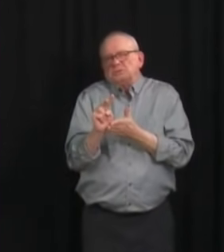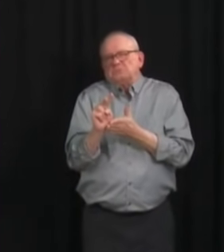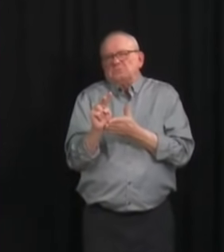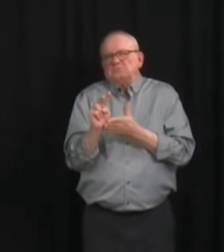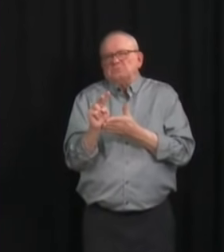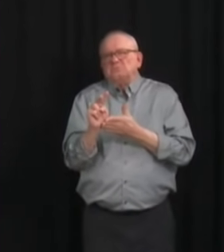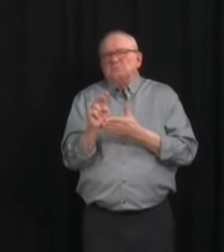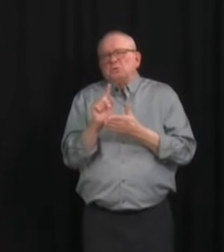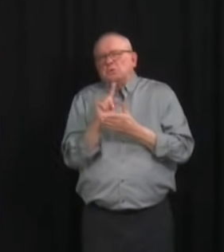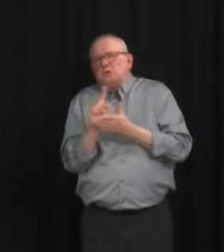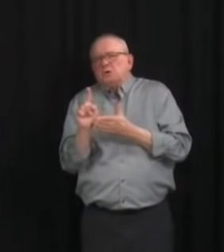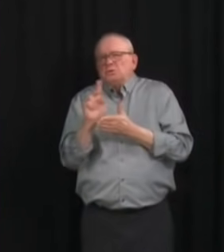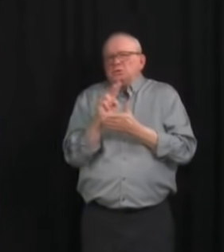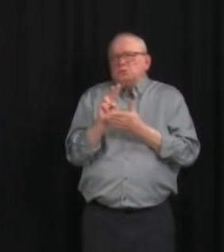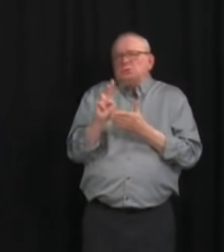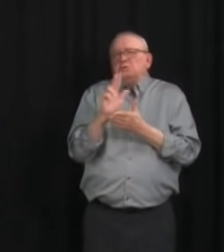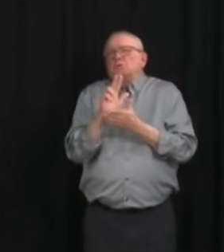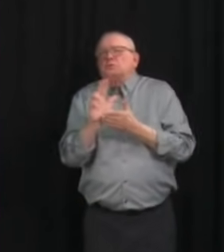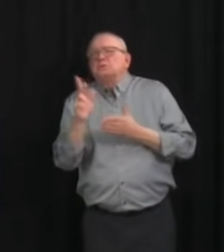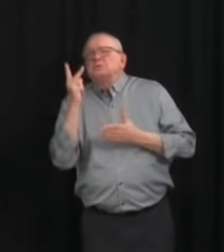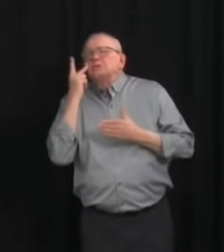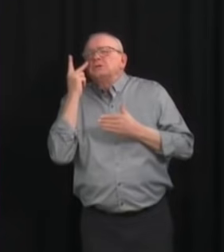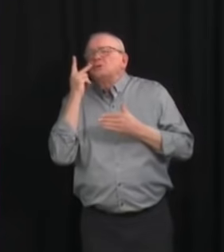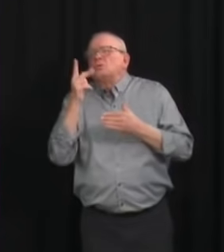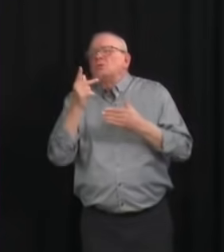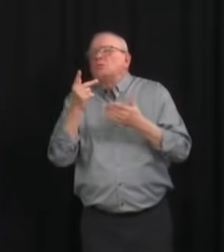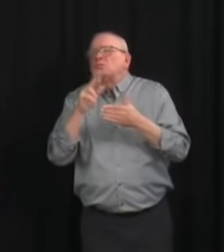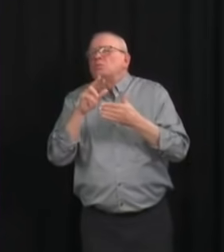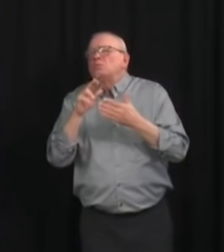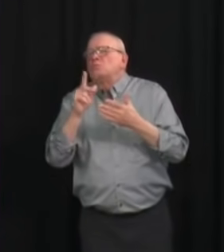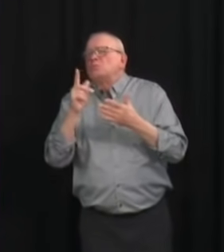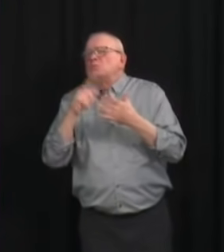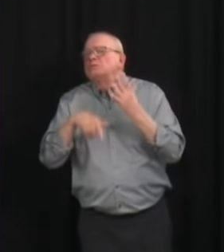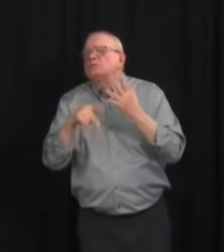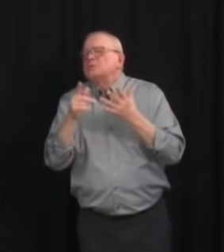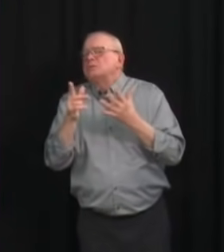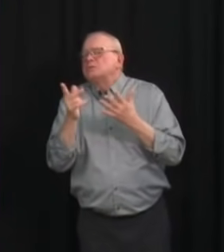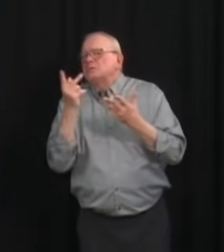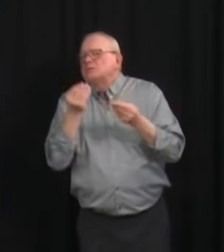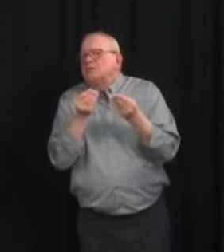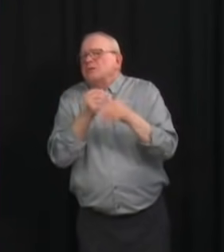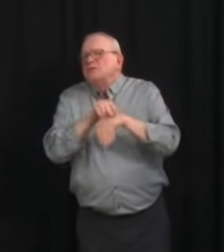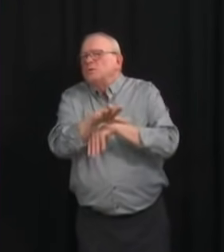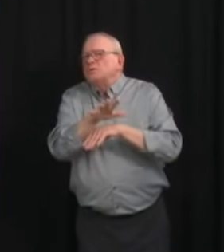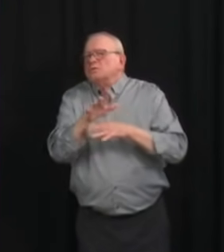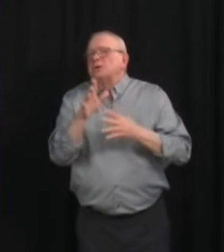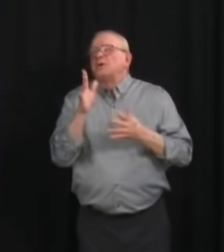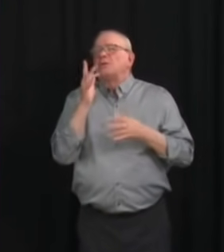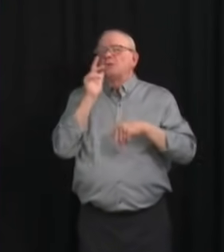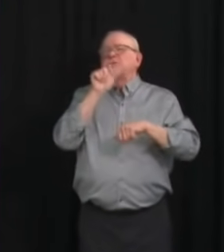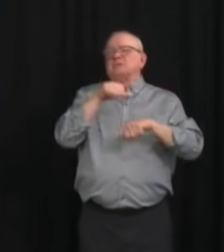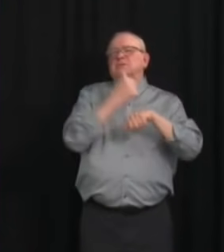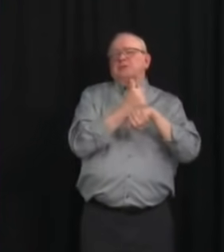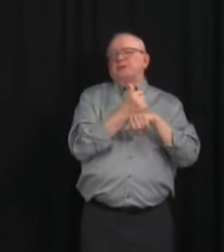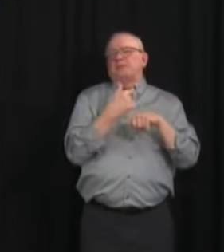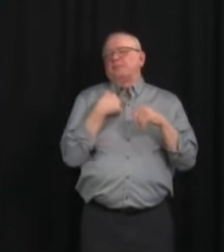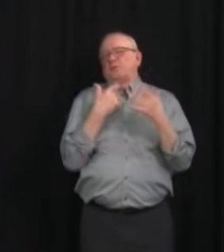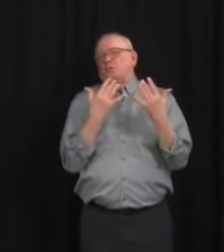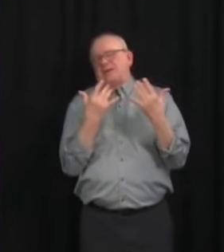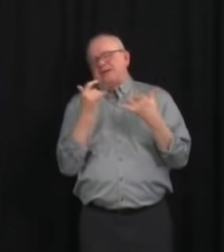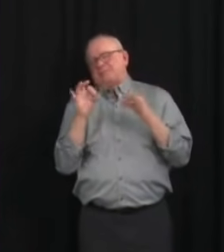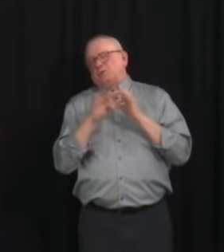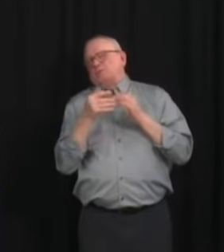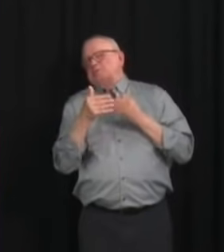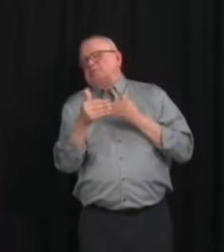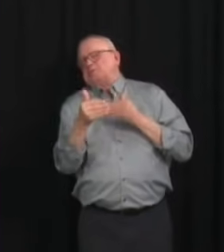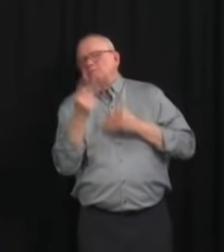additional restrictions. And so what we're watching for right now is the potential increase of